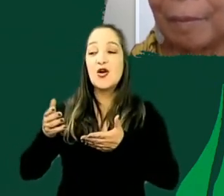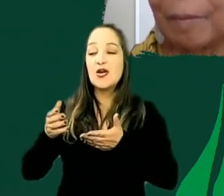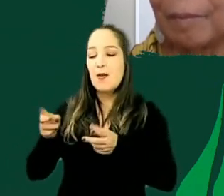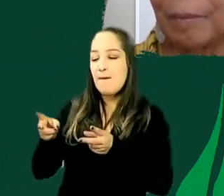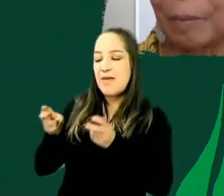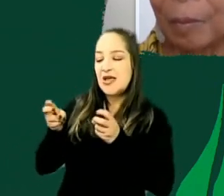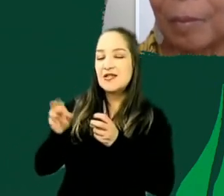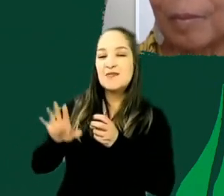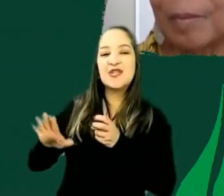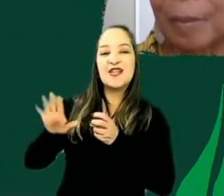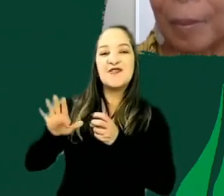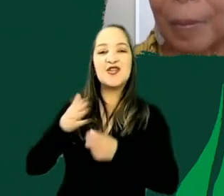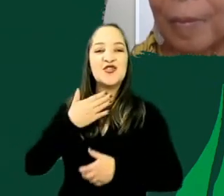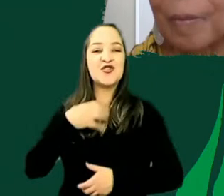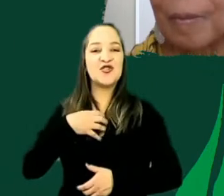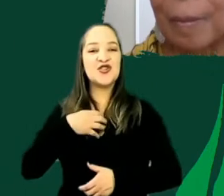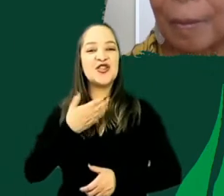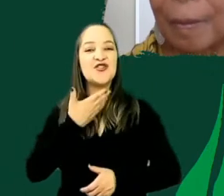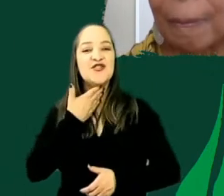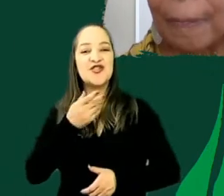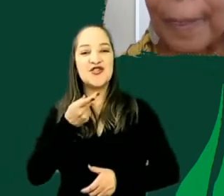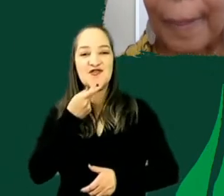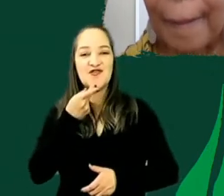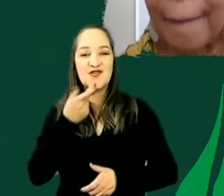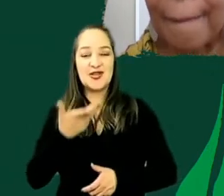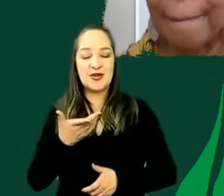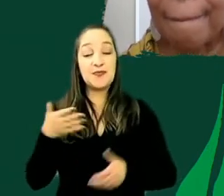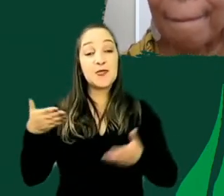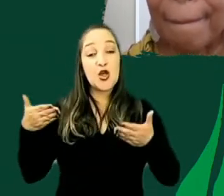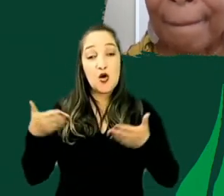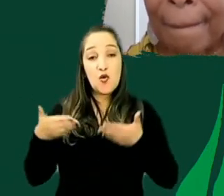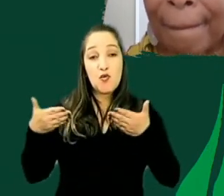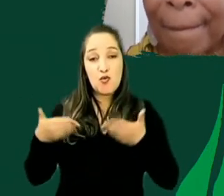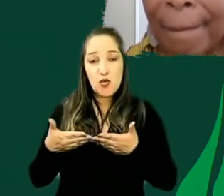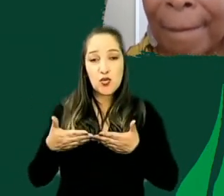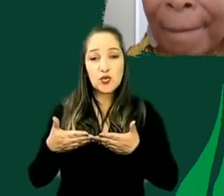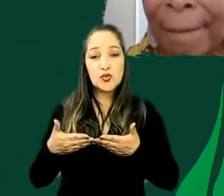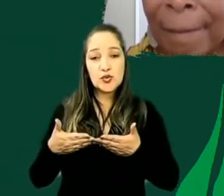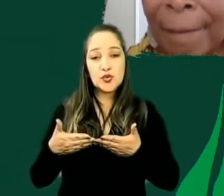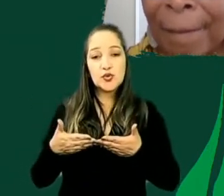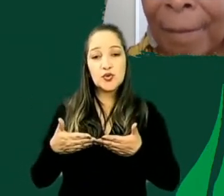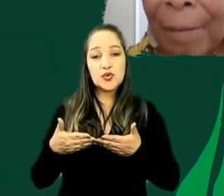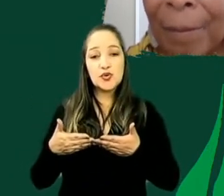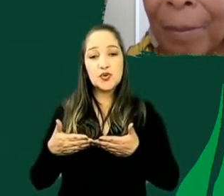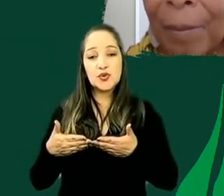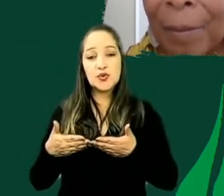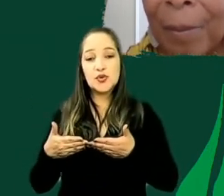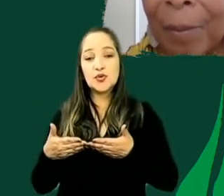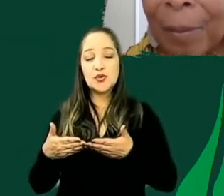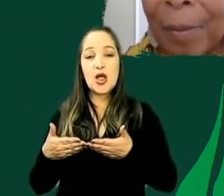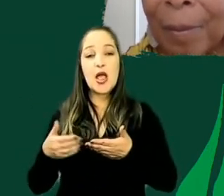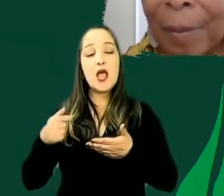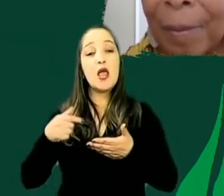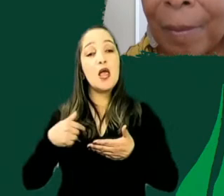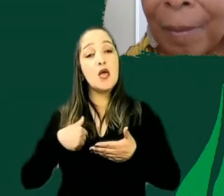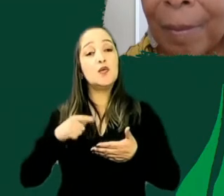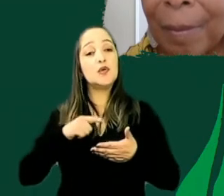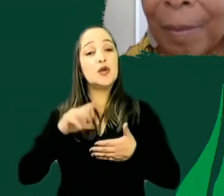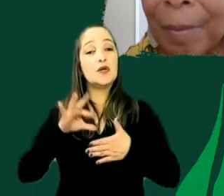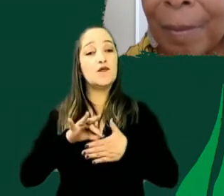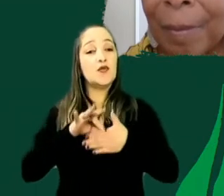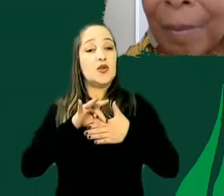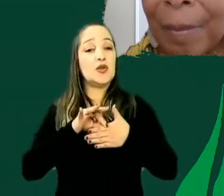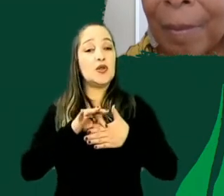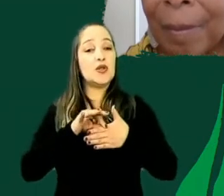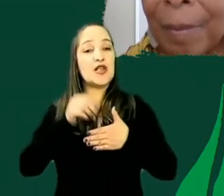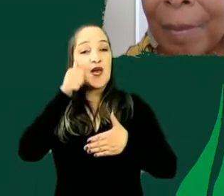that. So not today, there are already, I say now, not today, just not the references